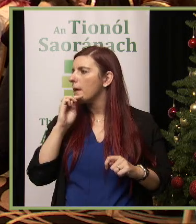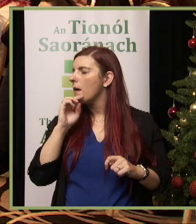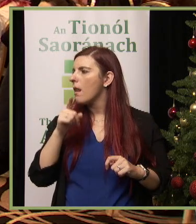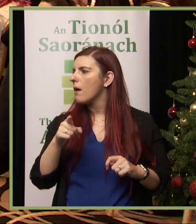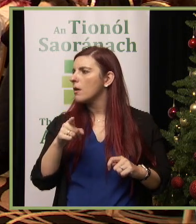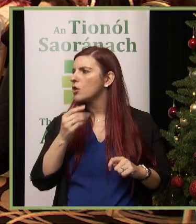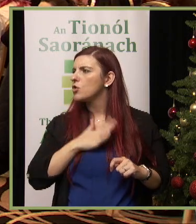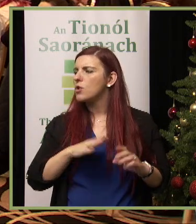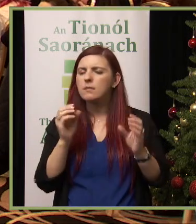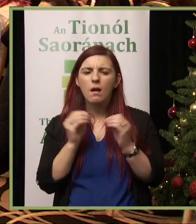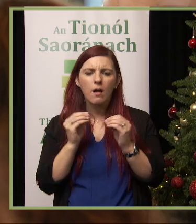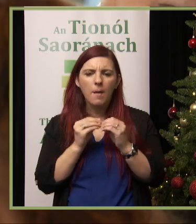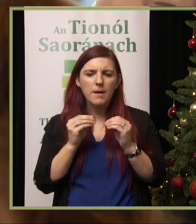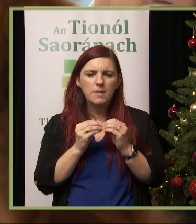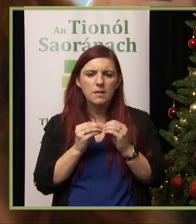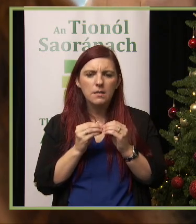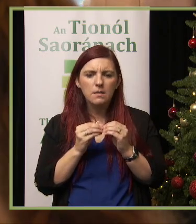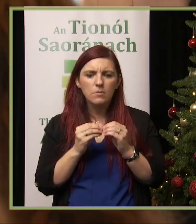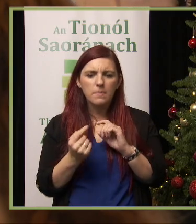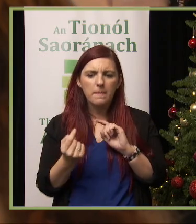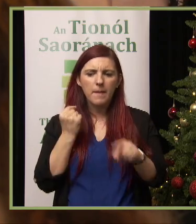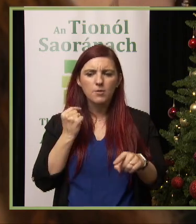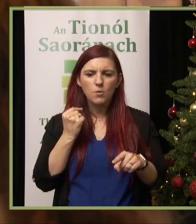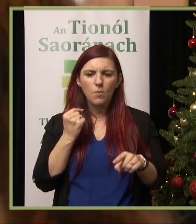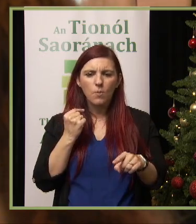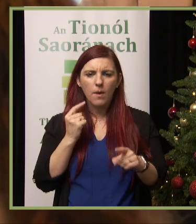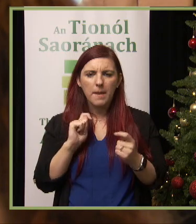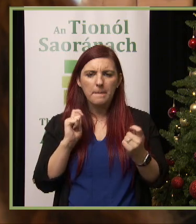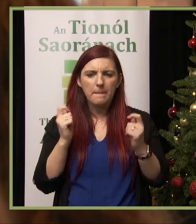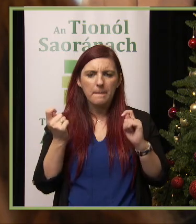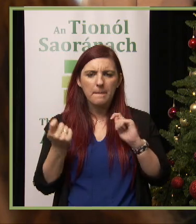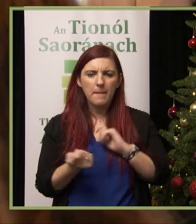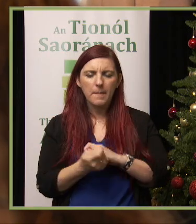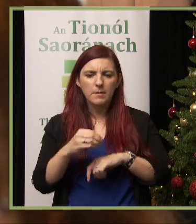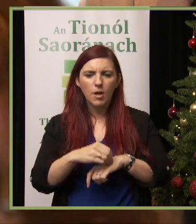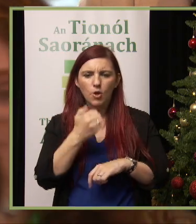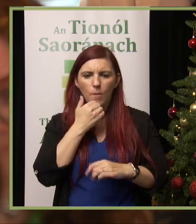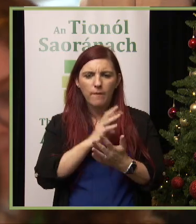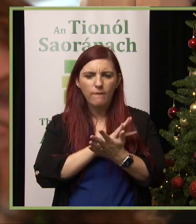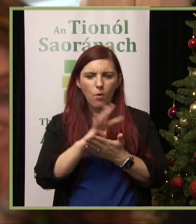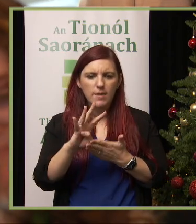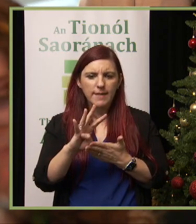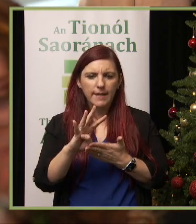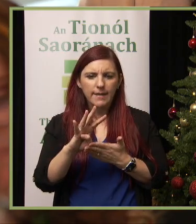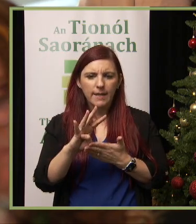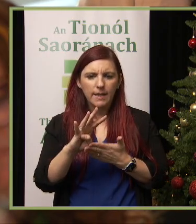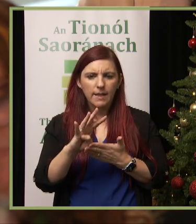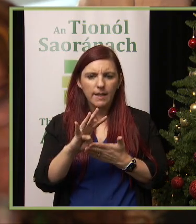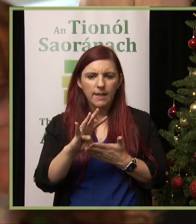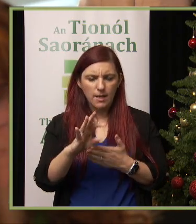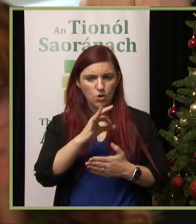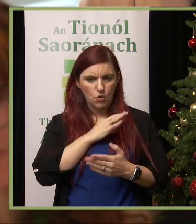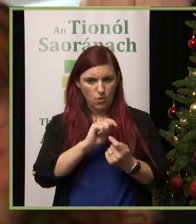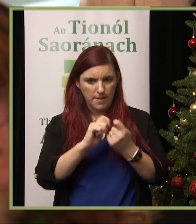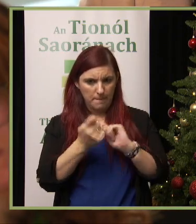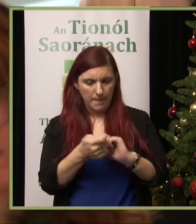It's just One a second, comment. Just going back to something, the amendment that was made on number 14 was a good amendment, but it just